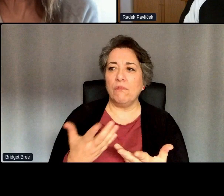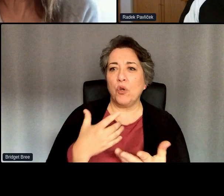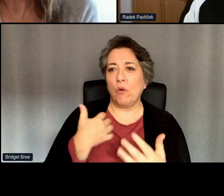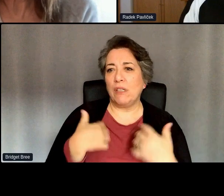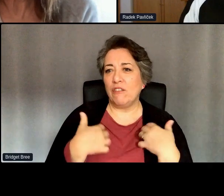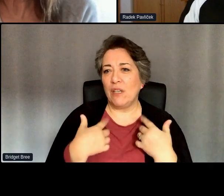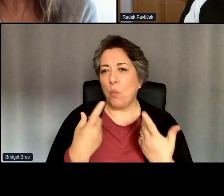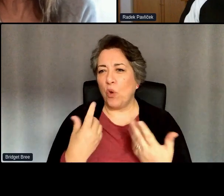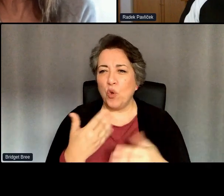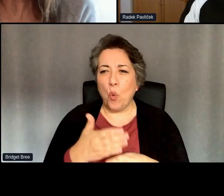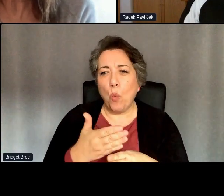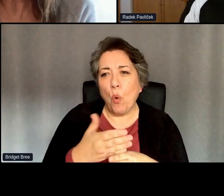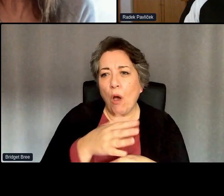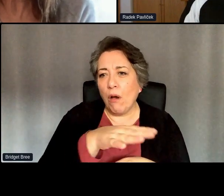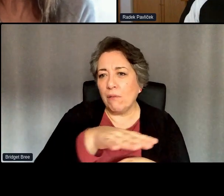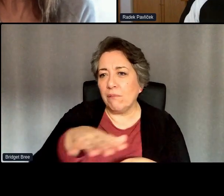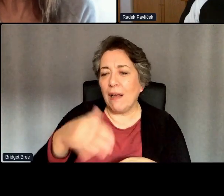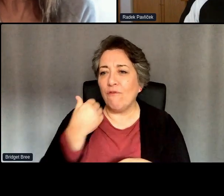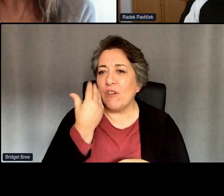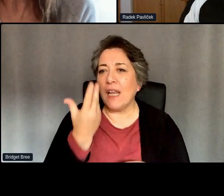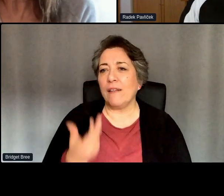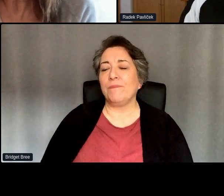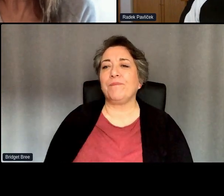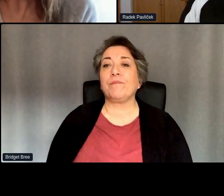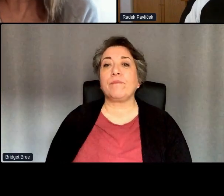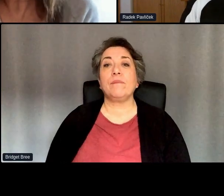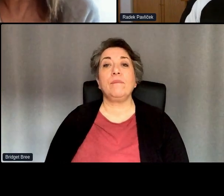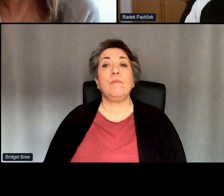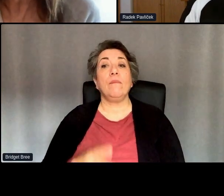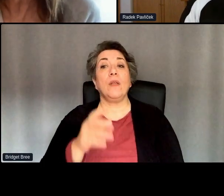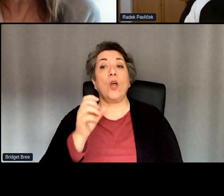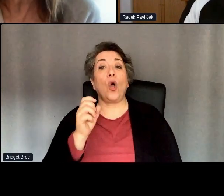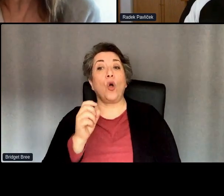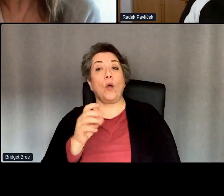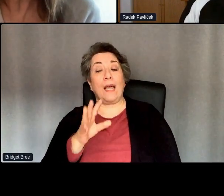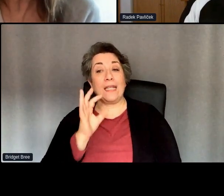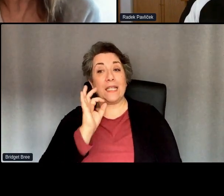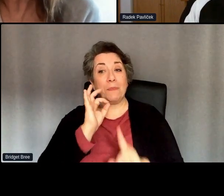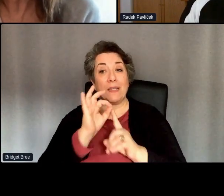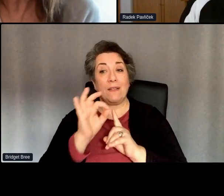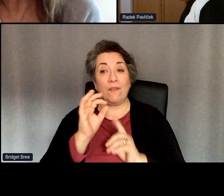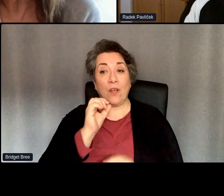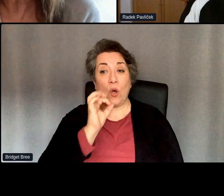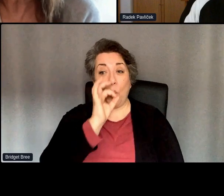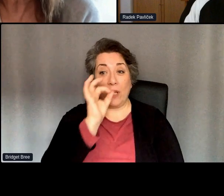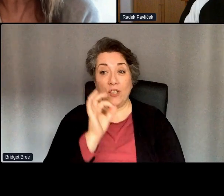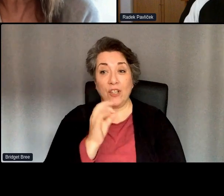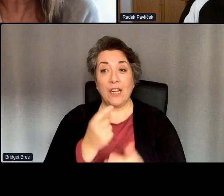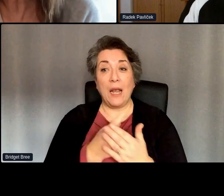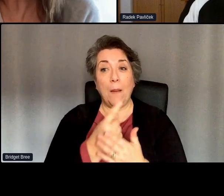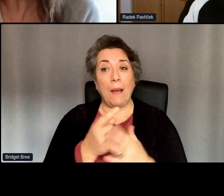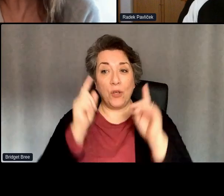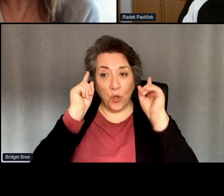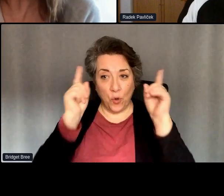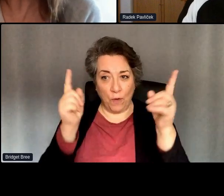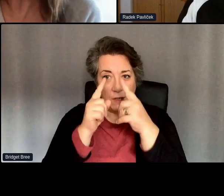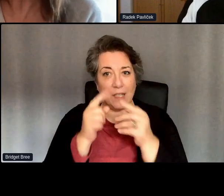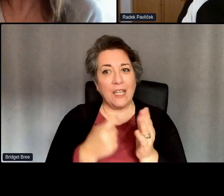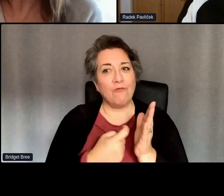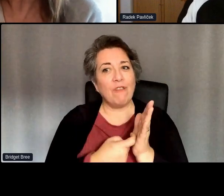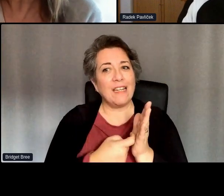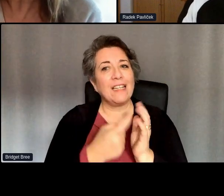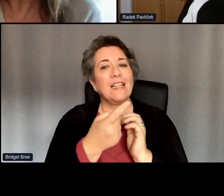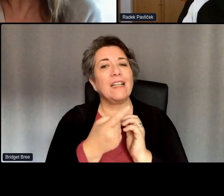Okay, thank you. So we have a question specifically for on universities. So I think Radek can answer that. How does IAAP work